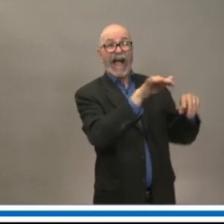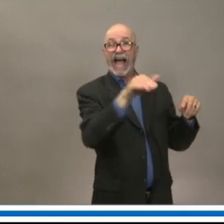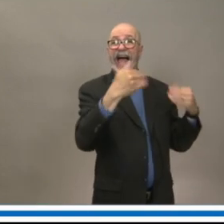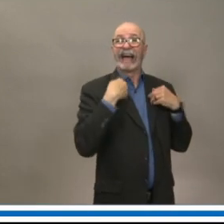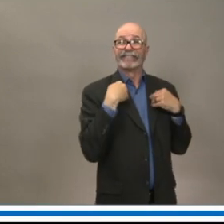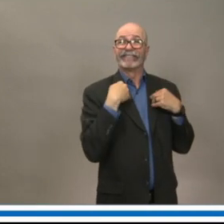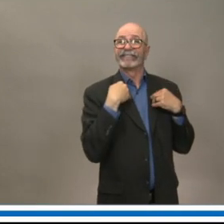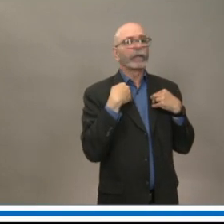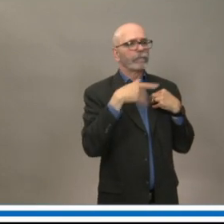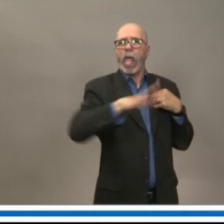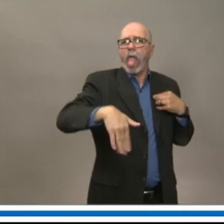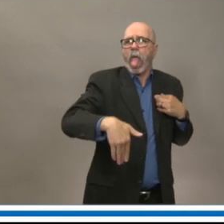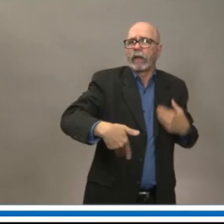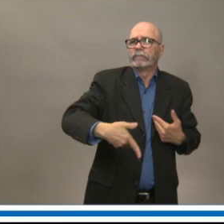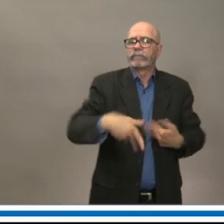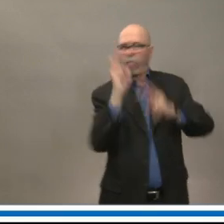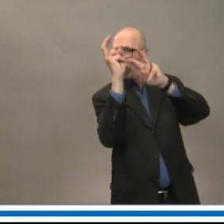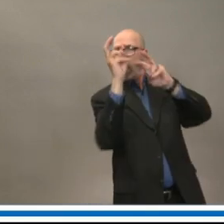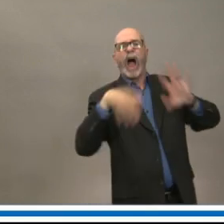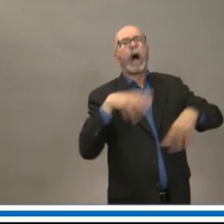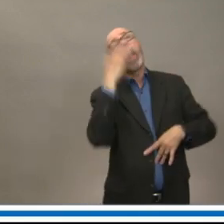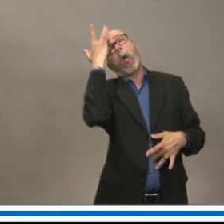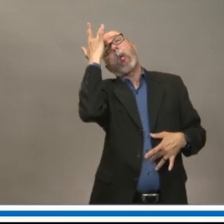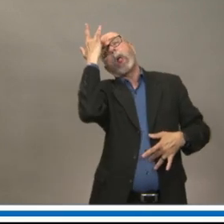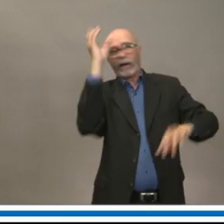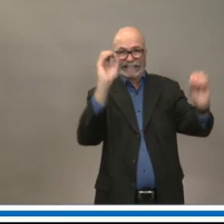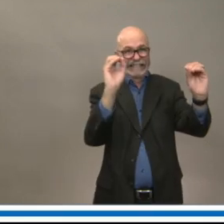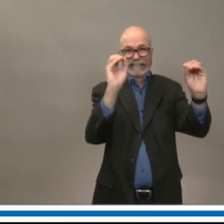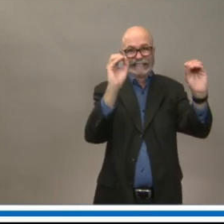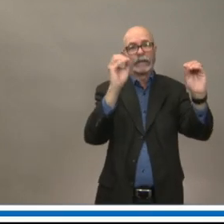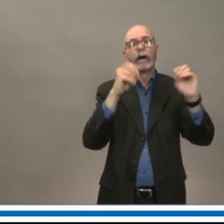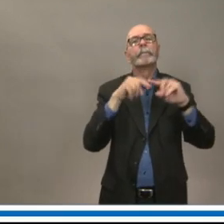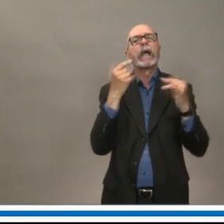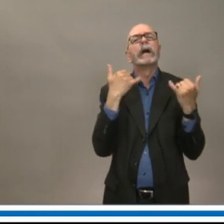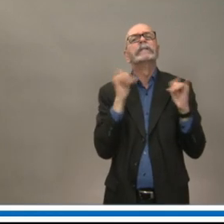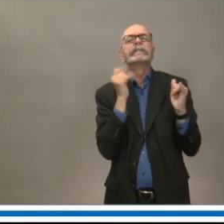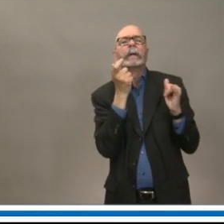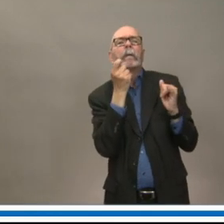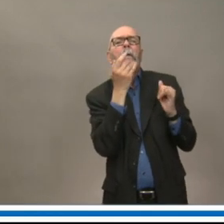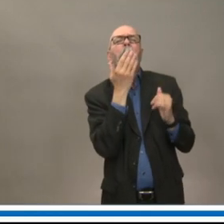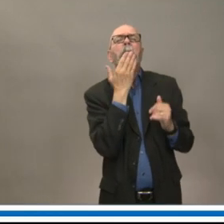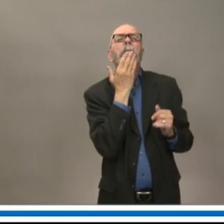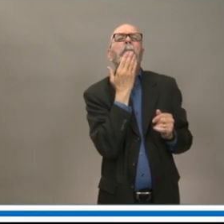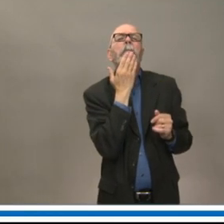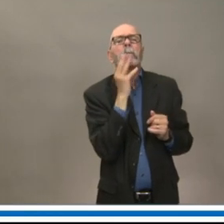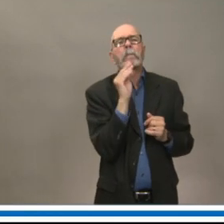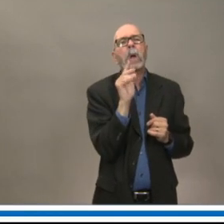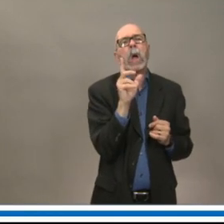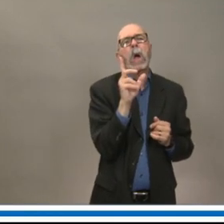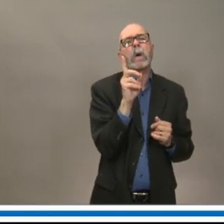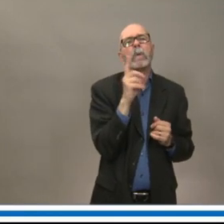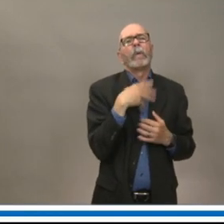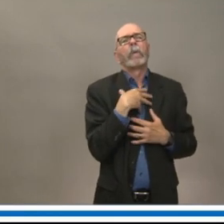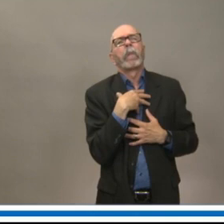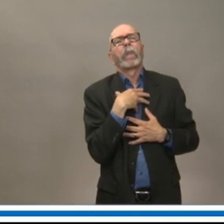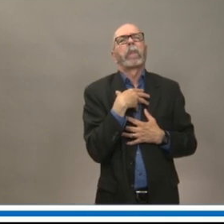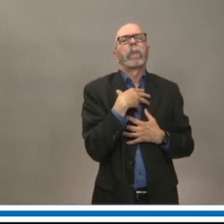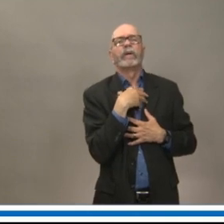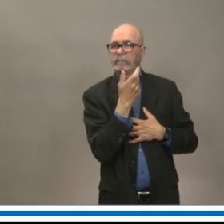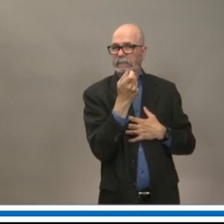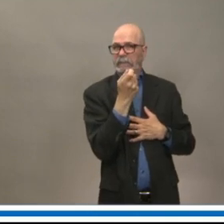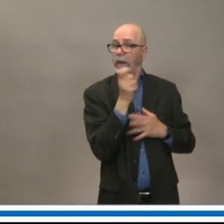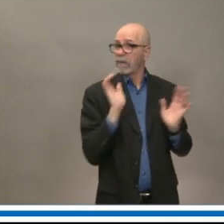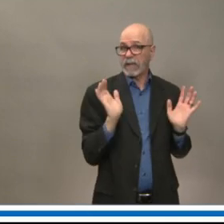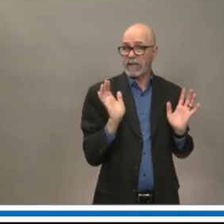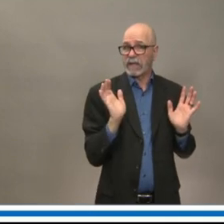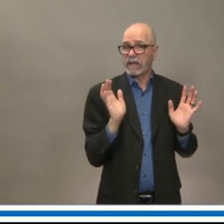encouraging. That may something to learn about how an outbreak of COVID-19 actually happens in a long-term care